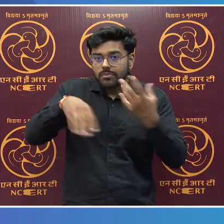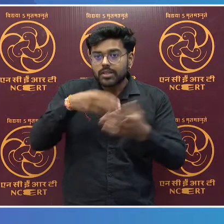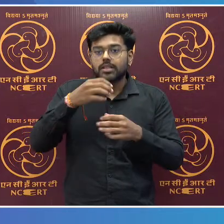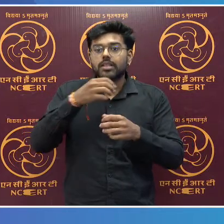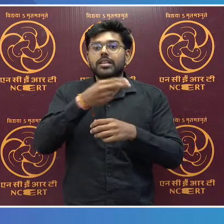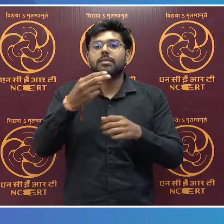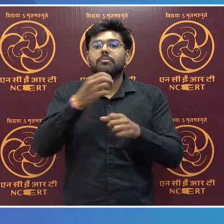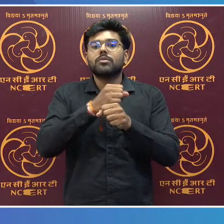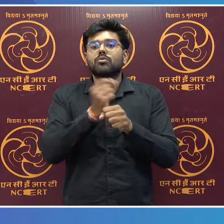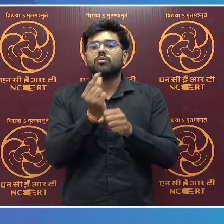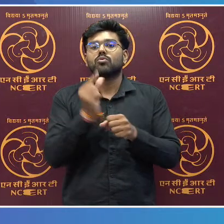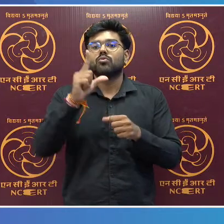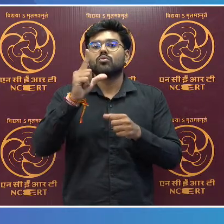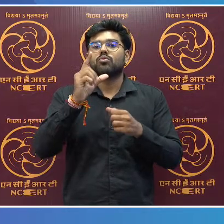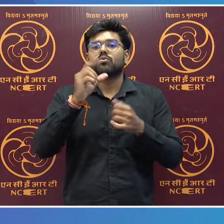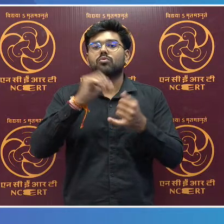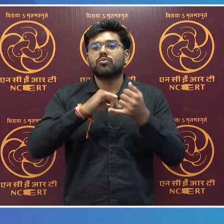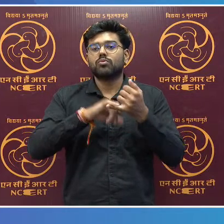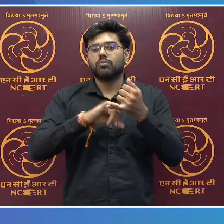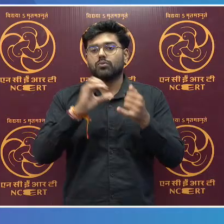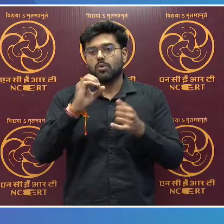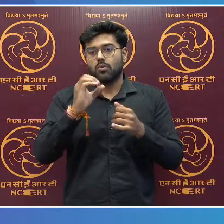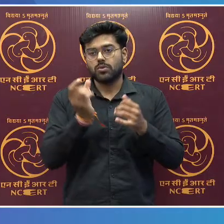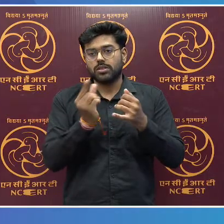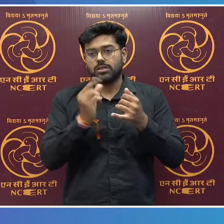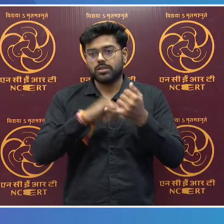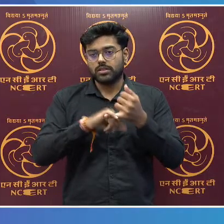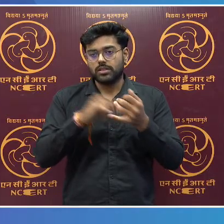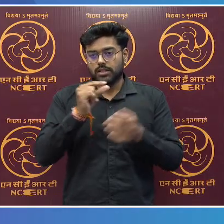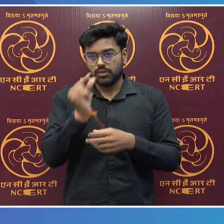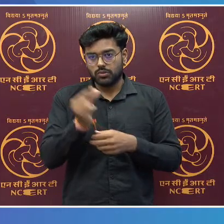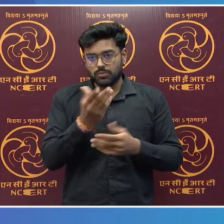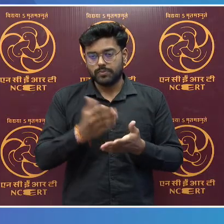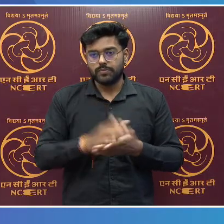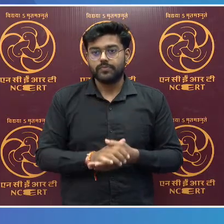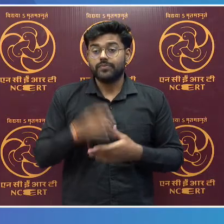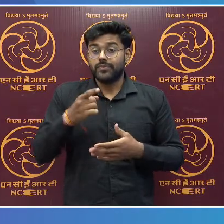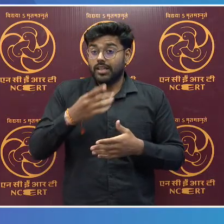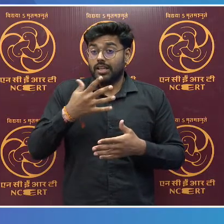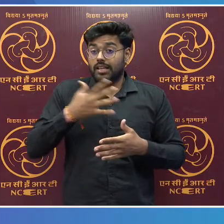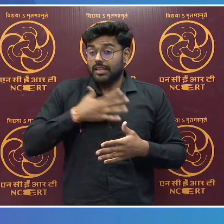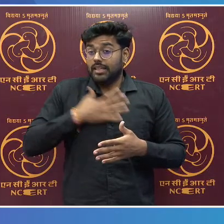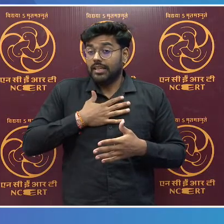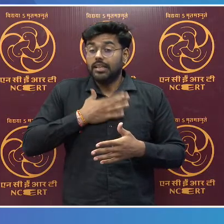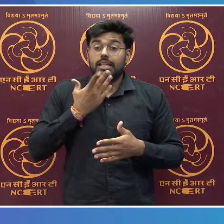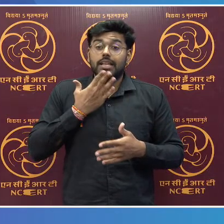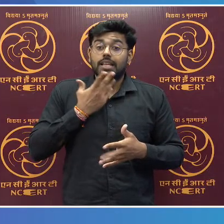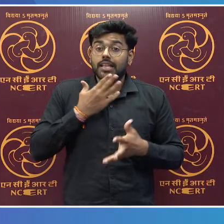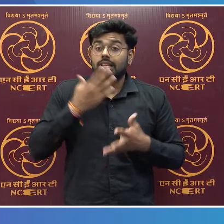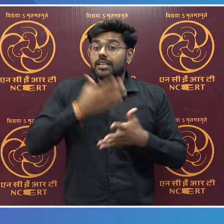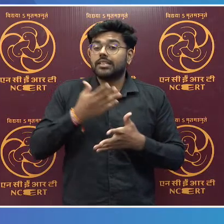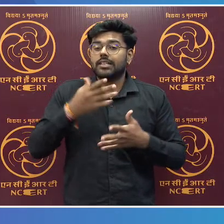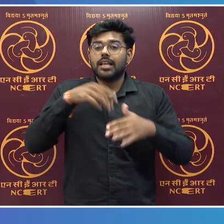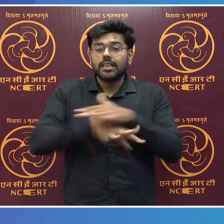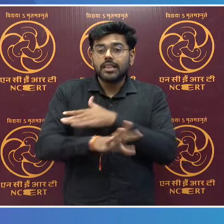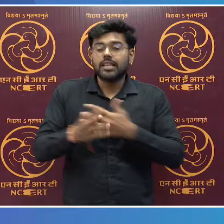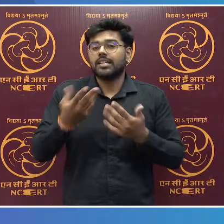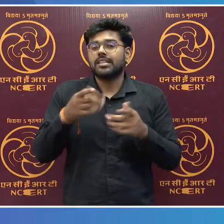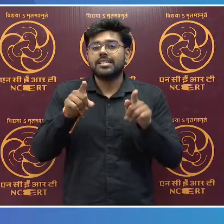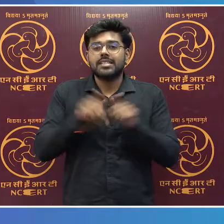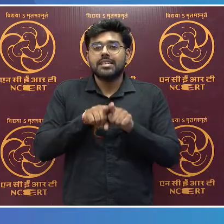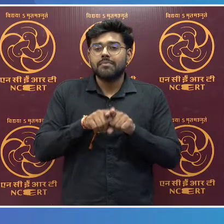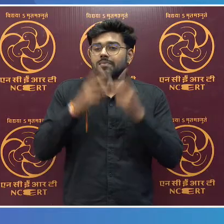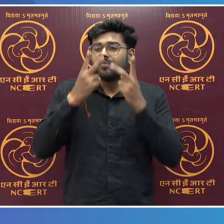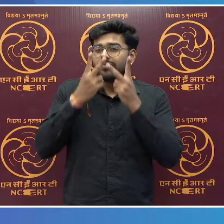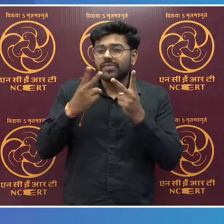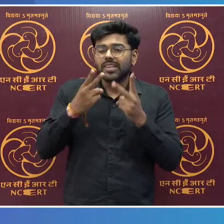is about the process photosynthesis. So, algae is green in color because it has that pigment chlorophyll present